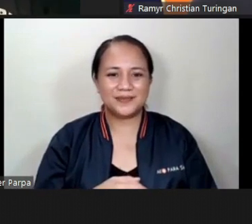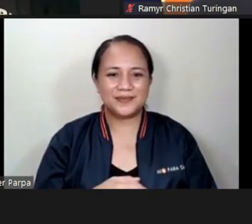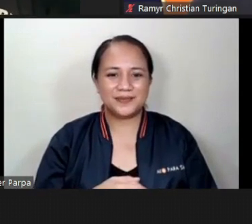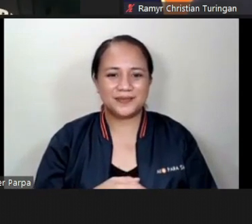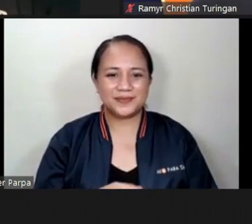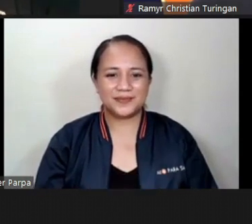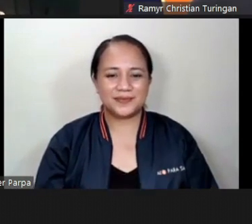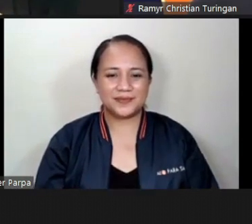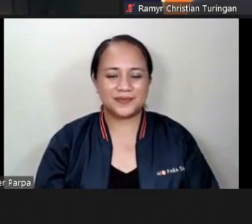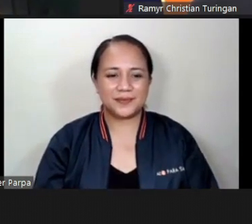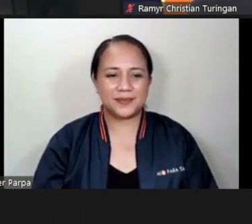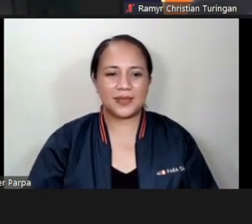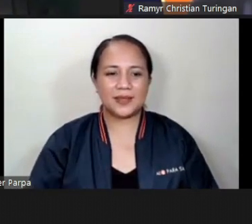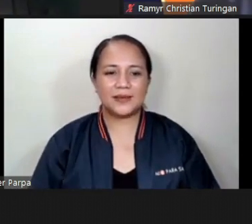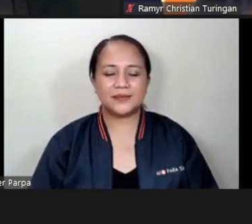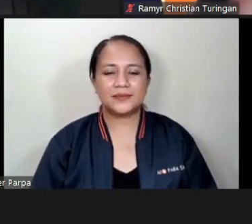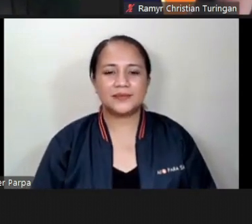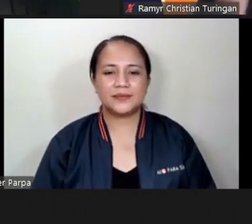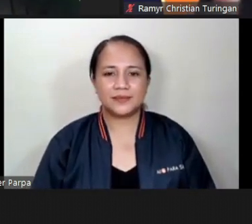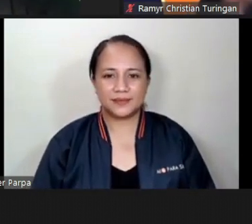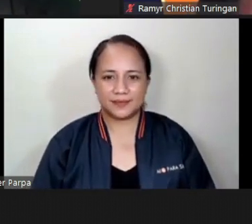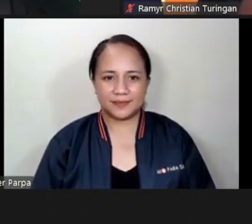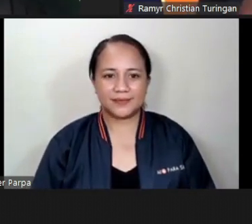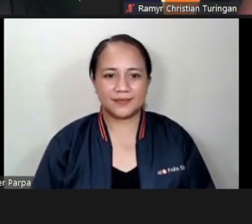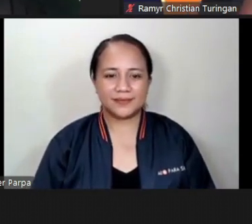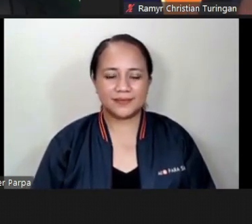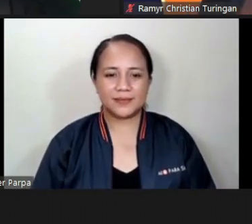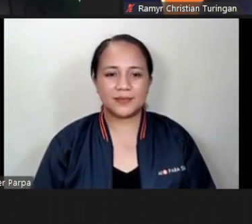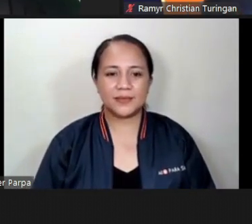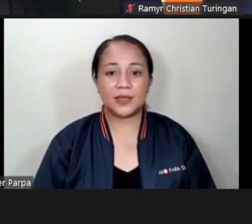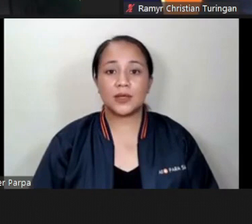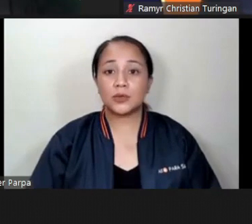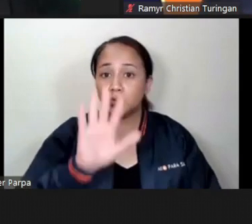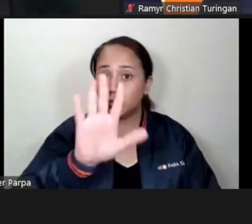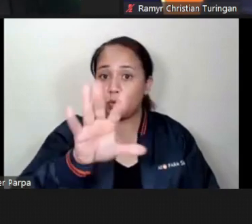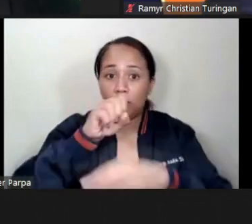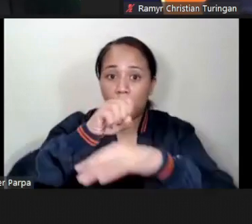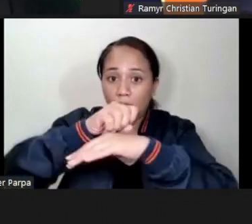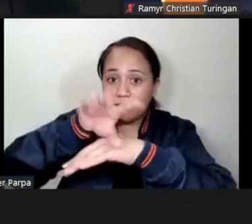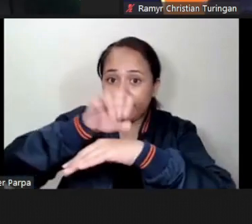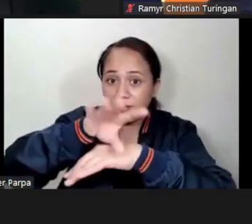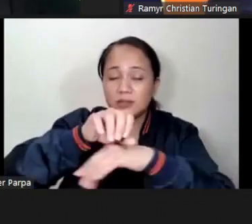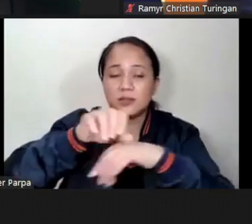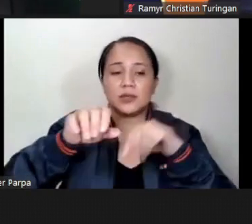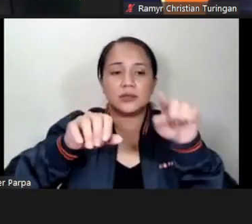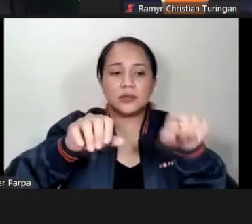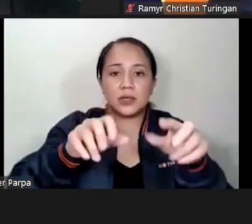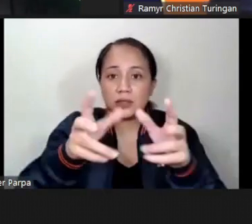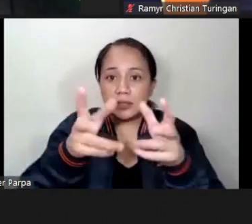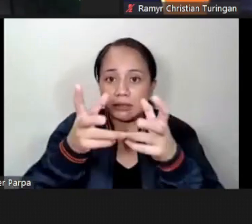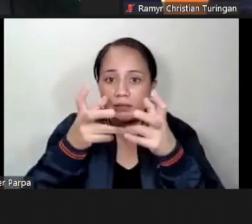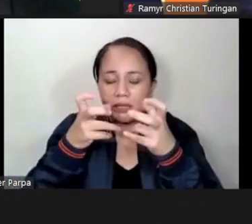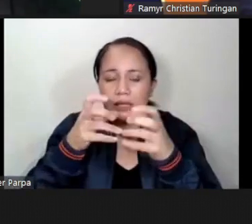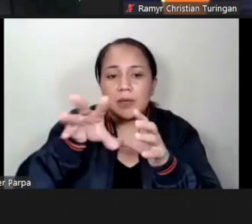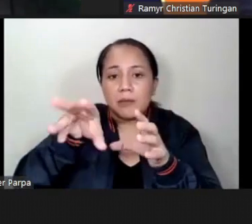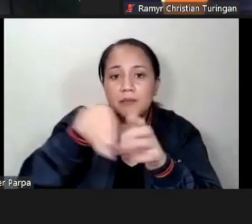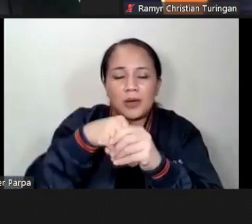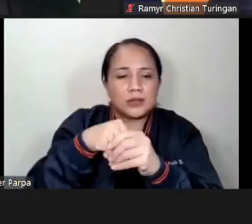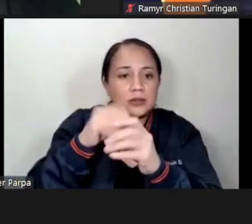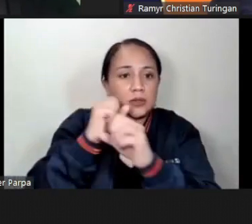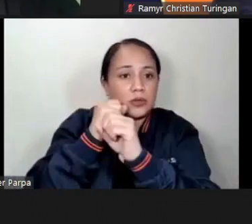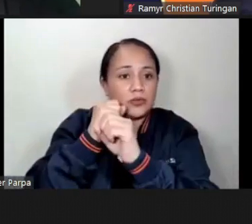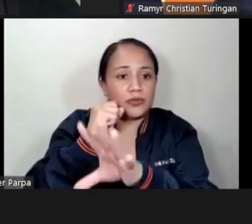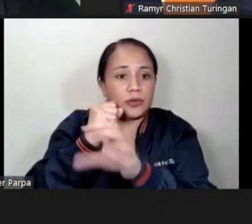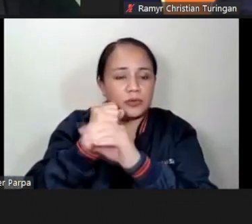ano ang maipapayo nyo sa mga nakikinig para maging bahagi sila ng advocacy natin